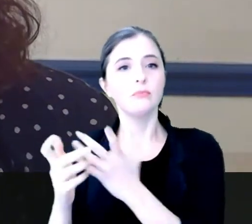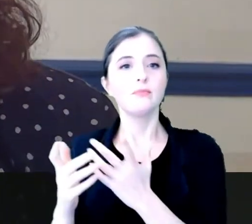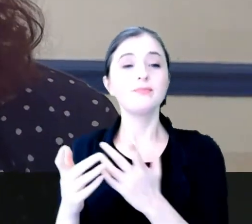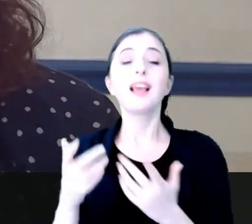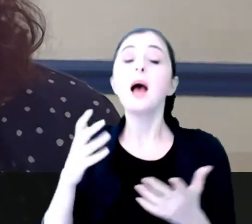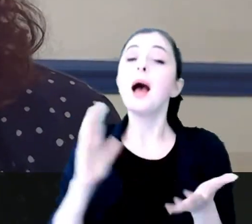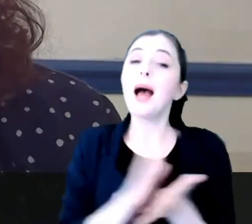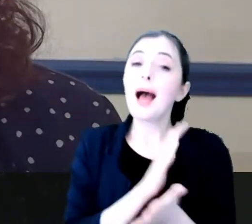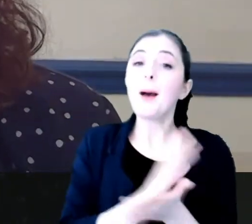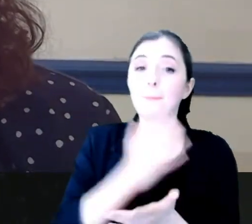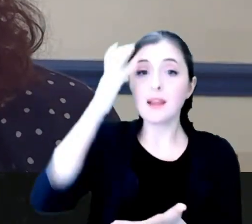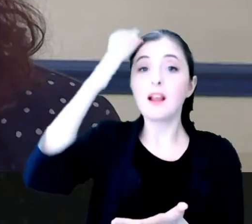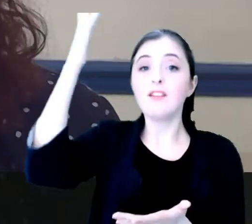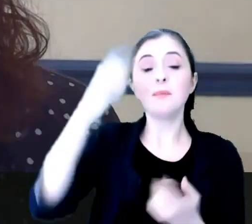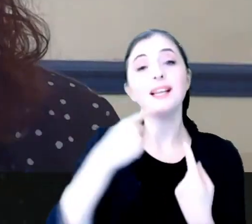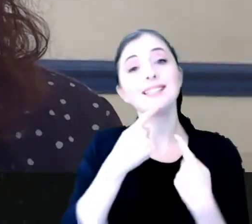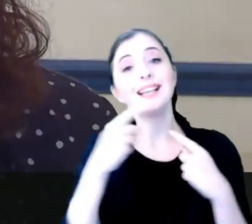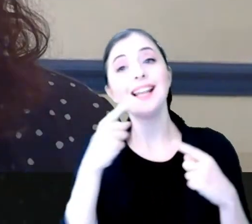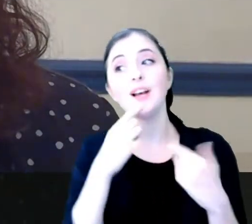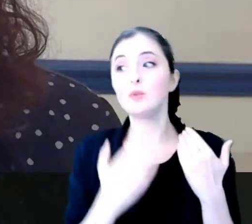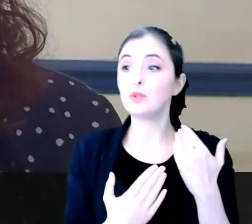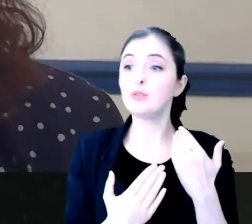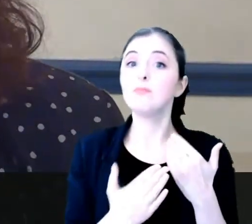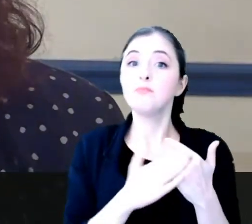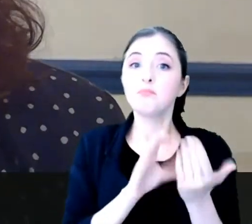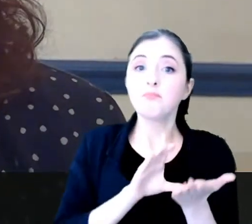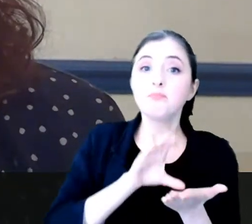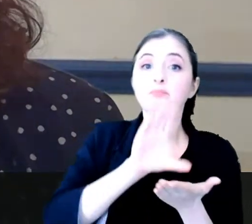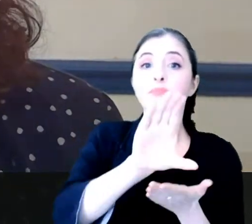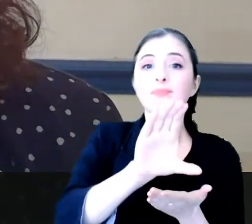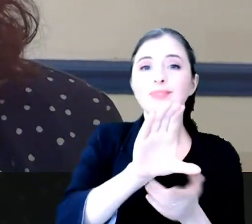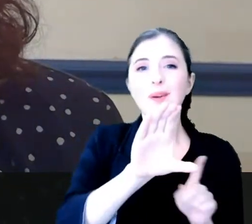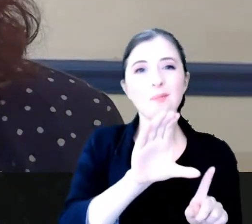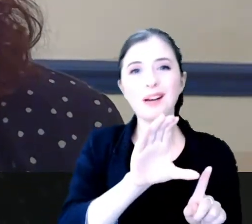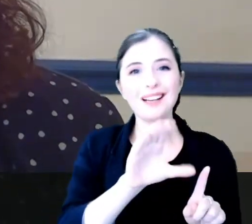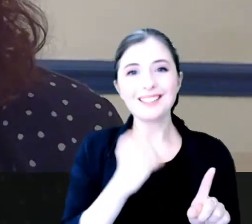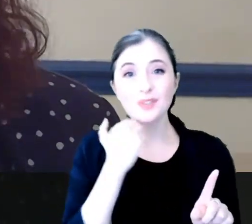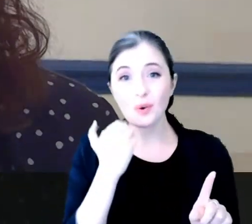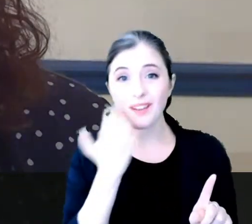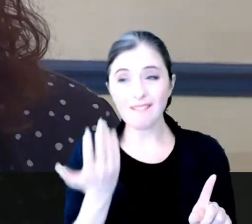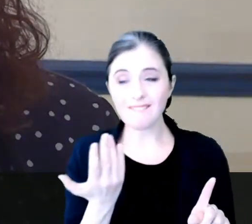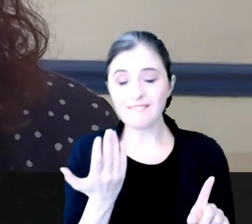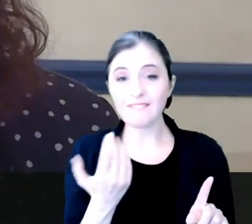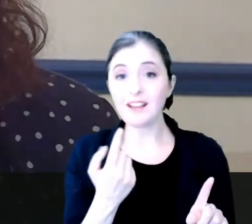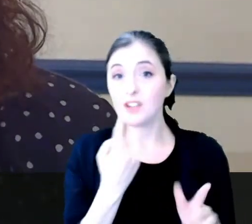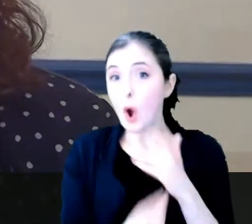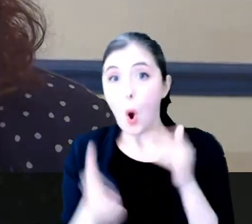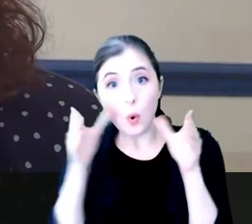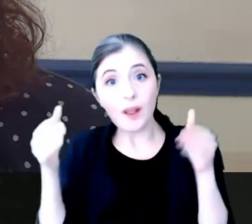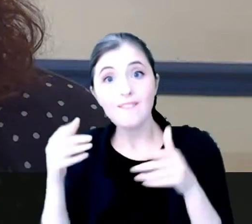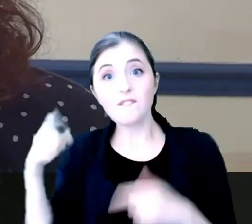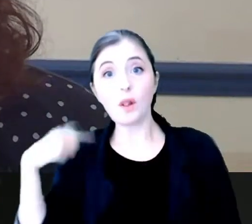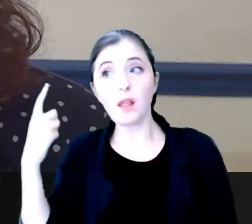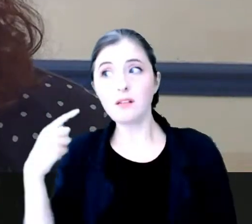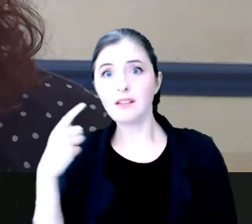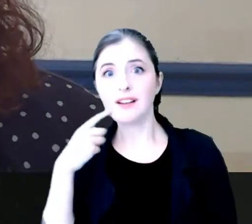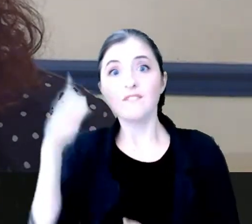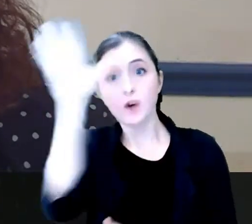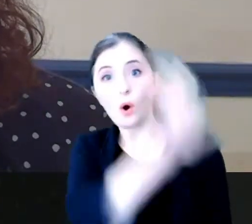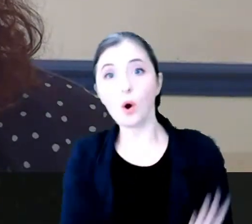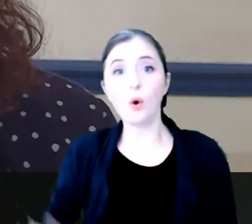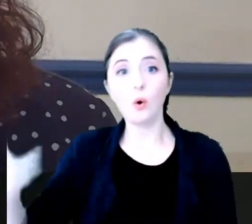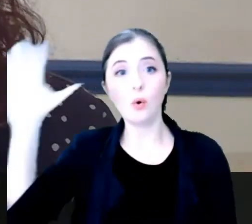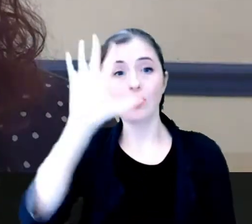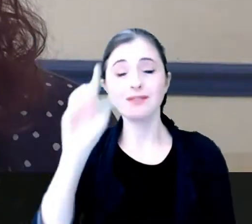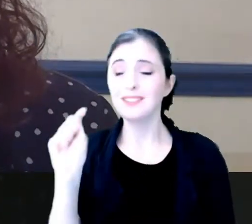enough. And it's not just for London, it's for the whole of the country. We've got lots of people who are just absolutely desperate. They're living in properties where they're scared